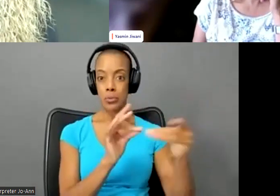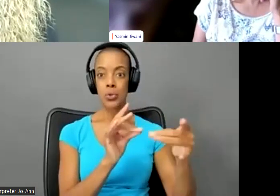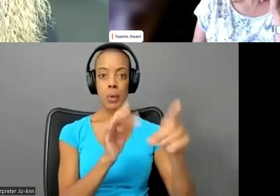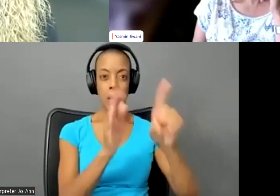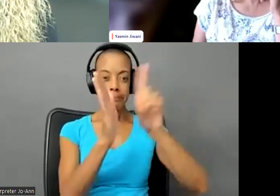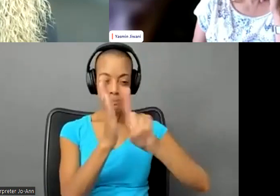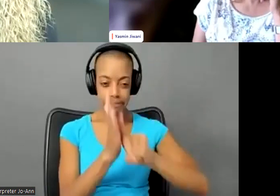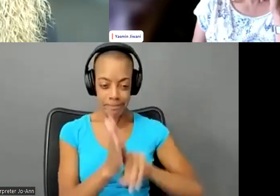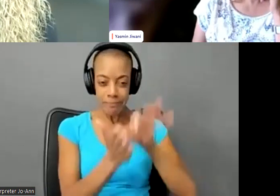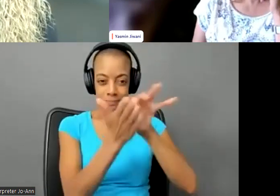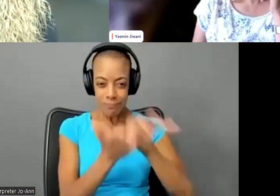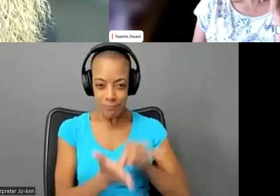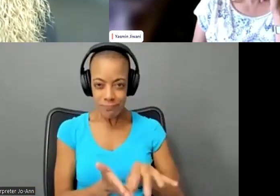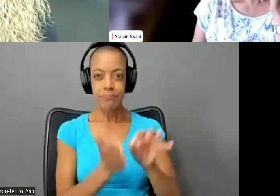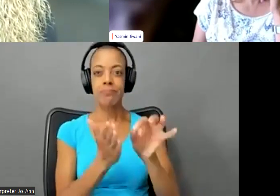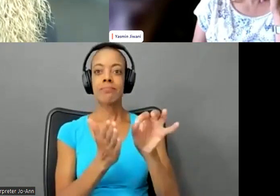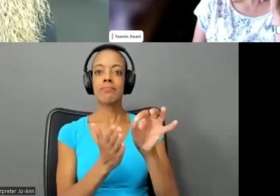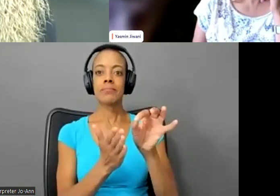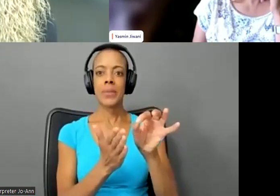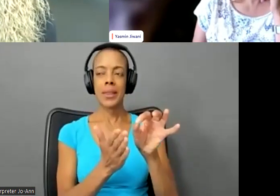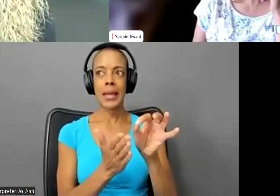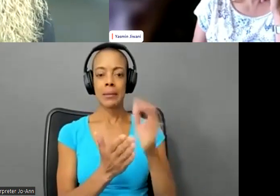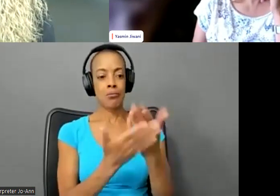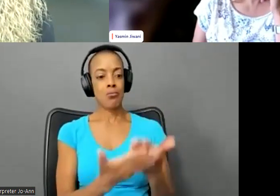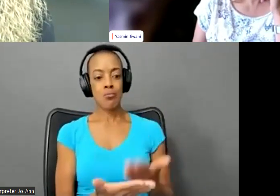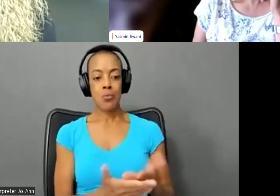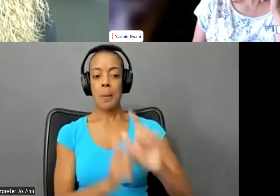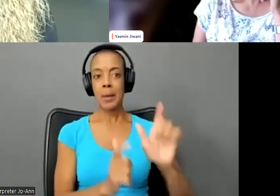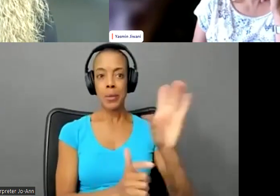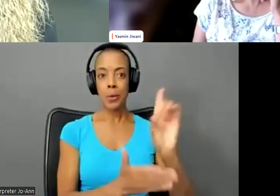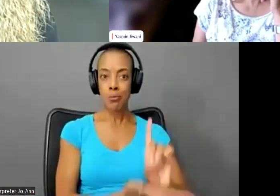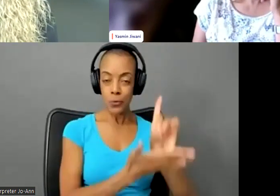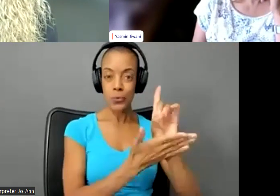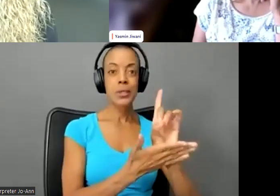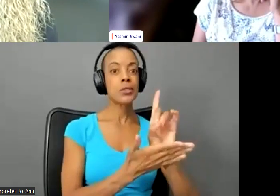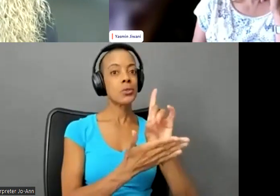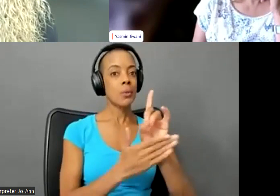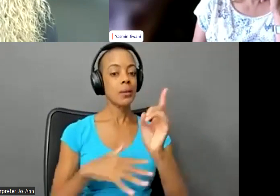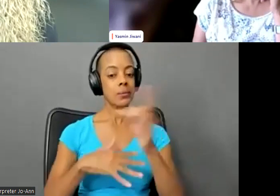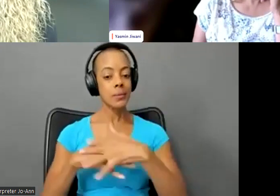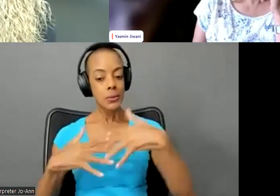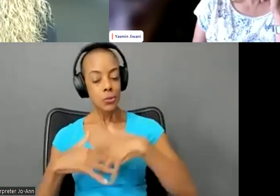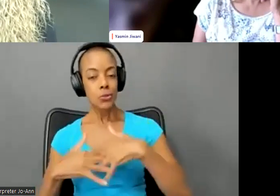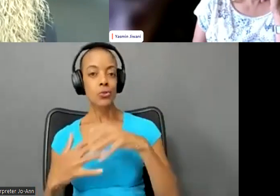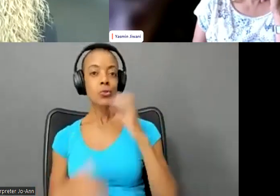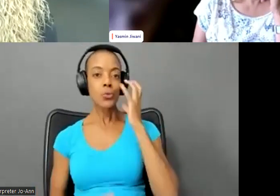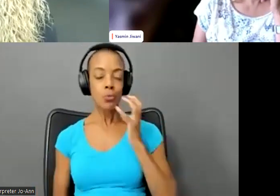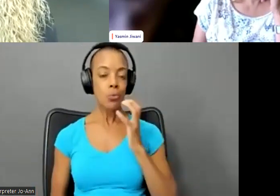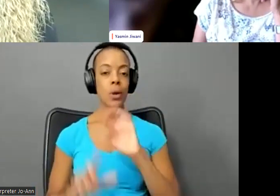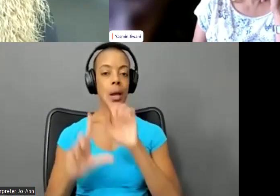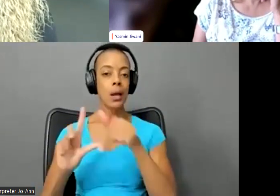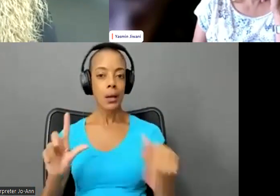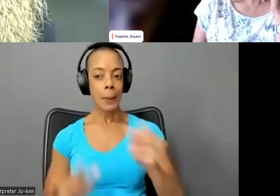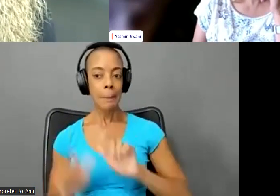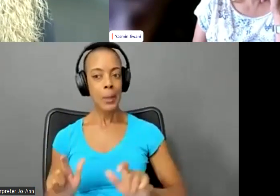on their privilege, which again, Indigenous, Brown, and other racialized folks, LGBTQ plus folks, don't